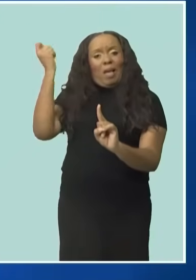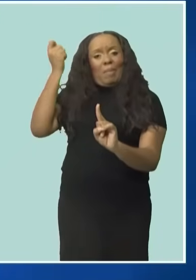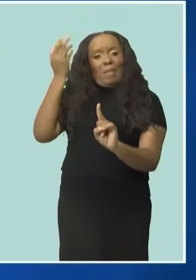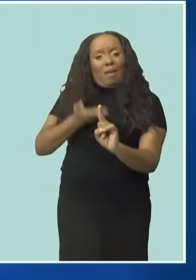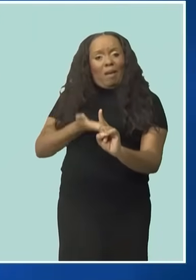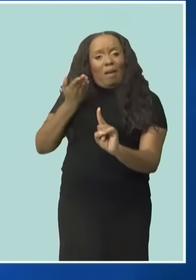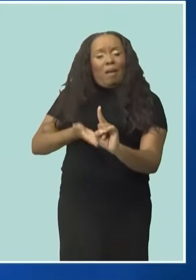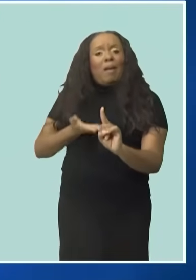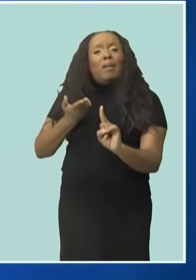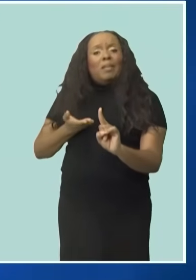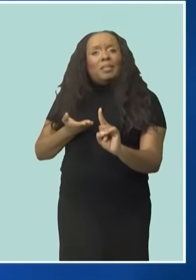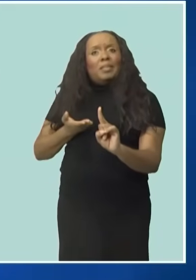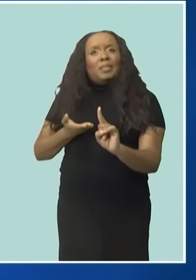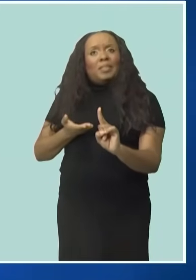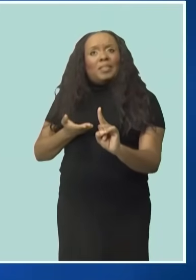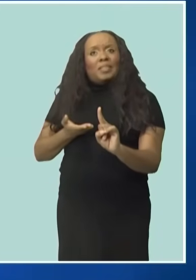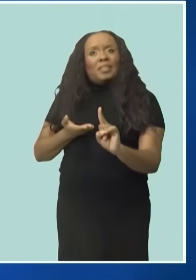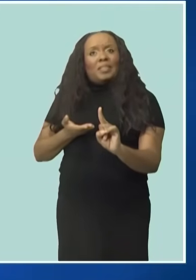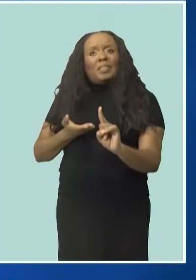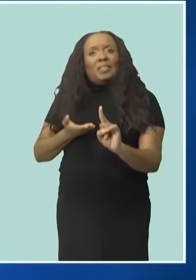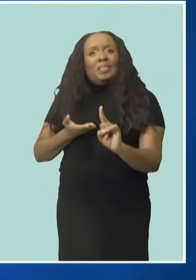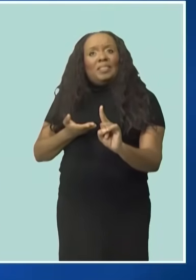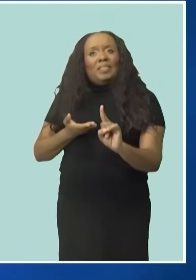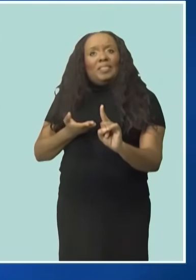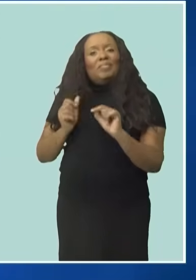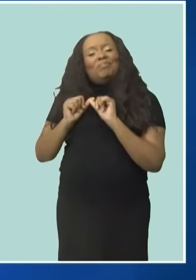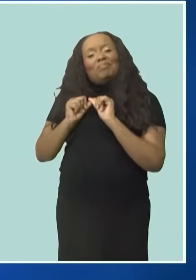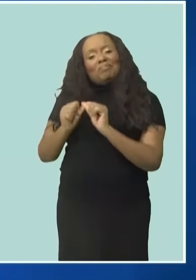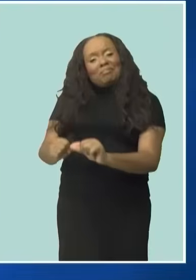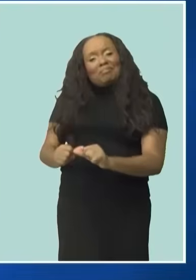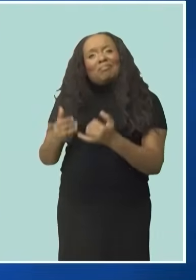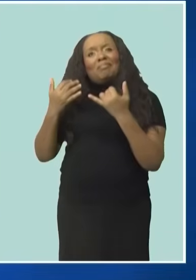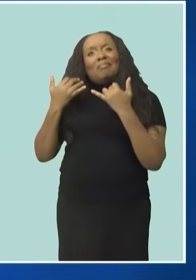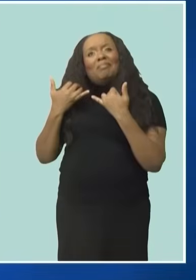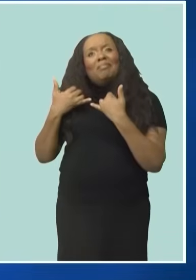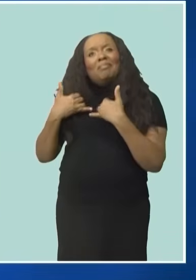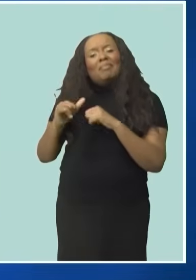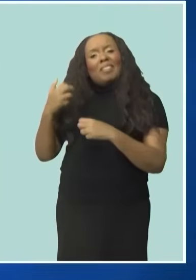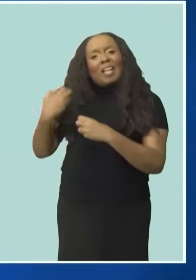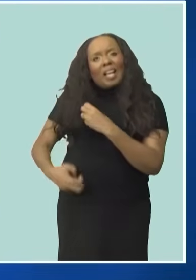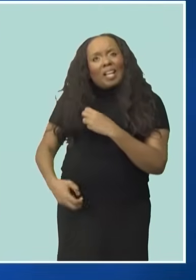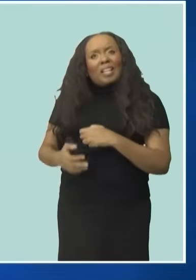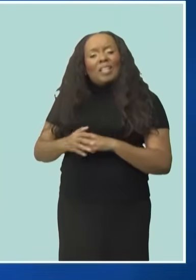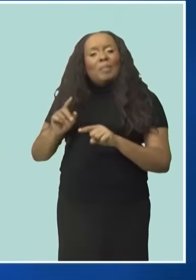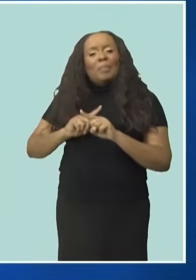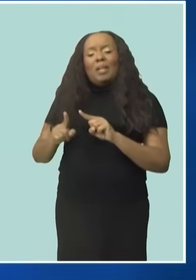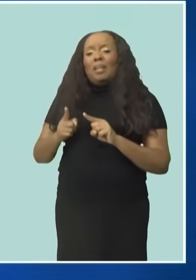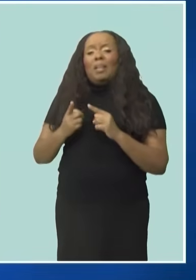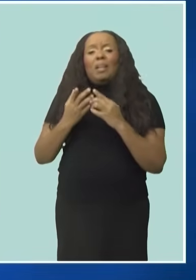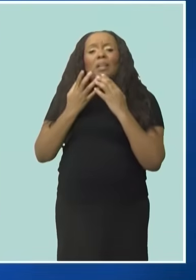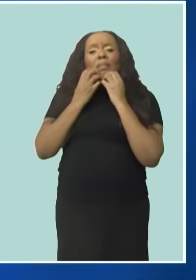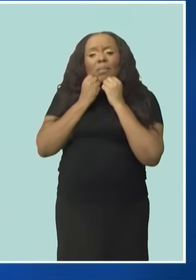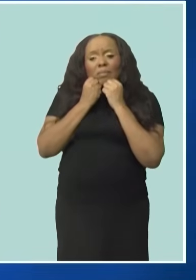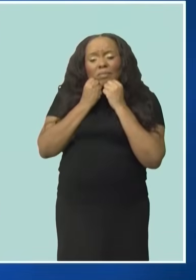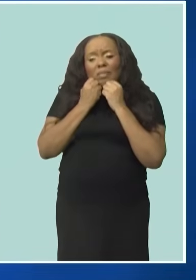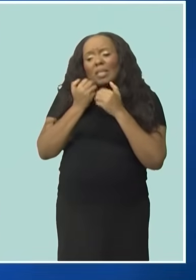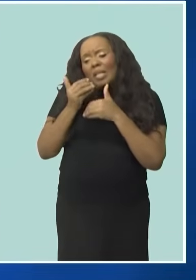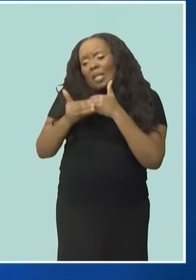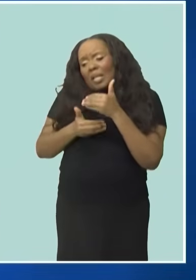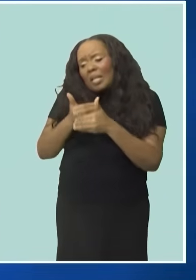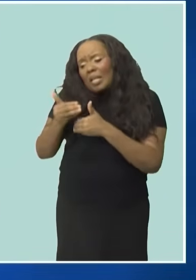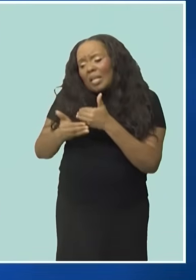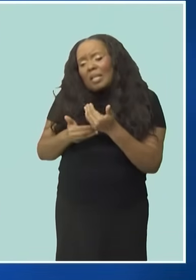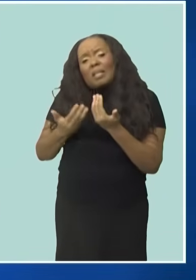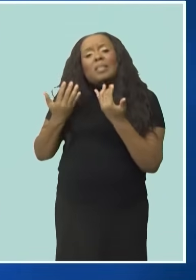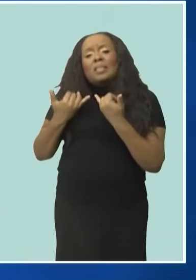acknowledge that endurance is still hard for the durable, that compassion is still costly for the